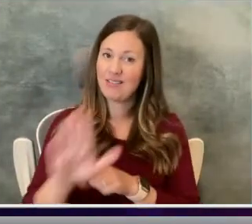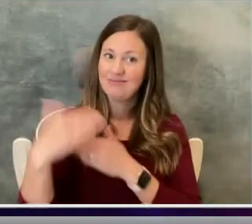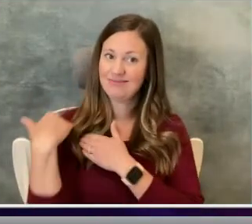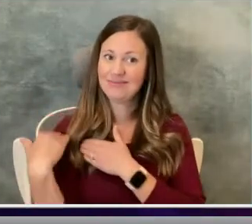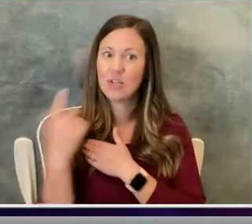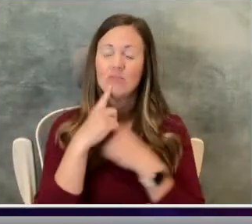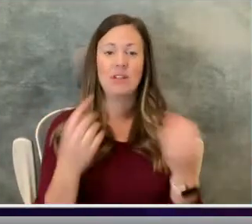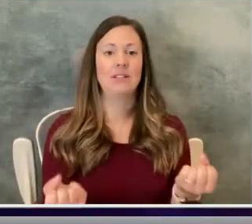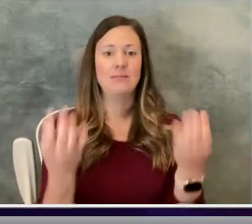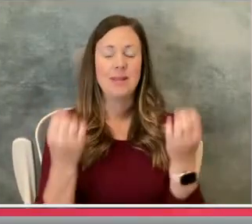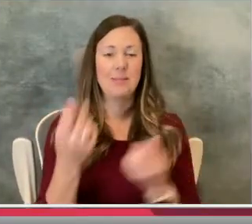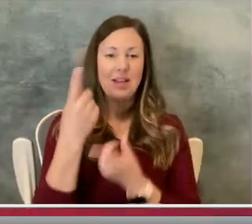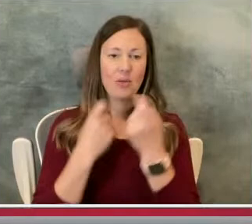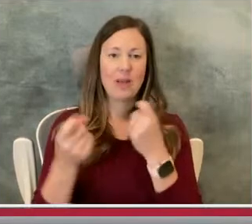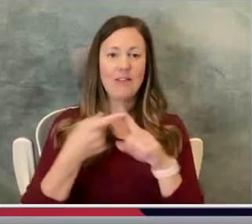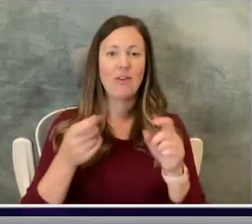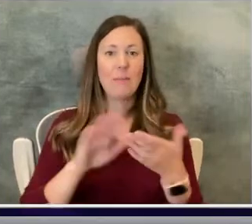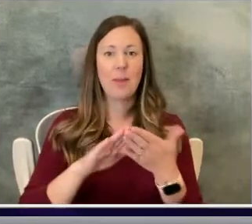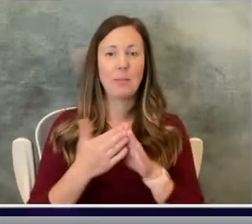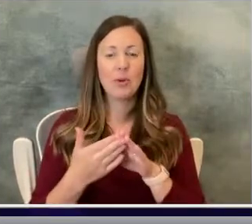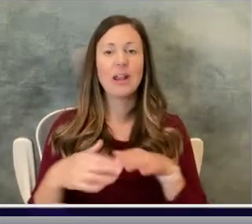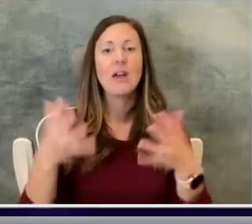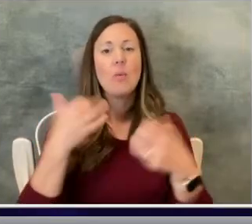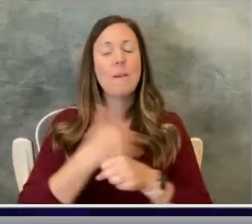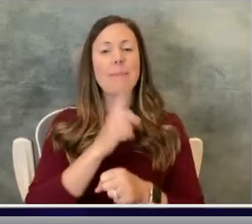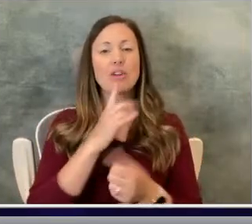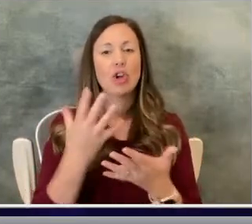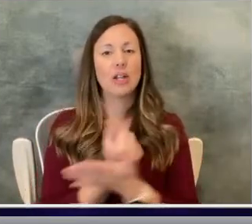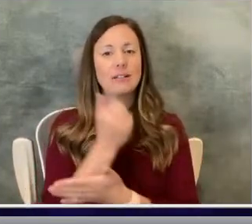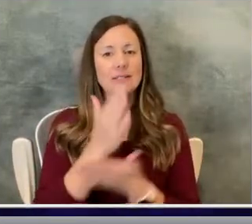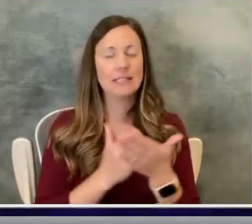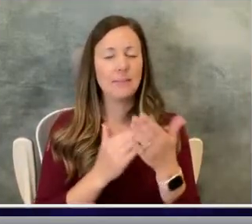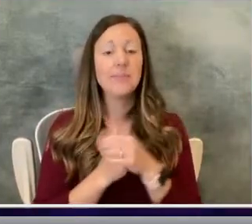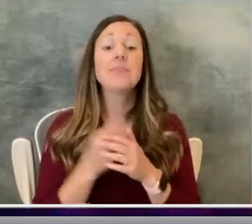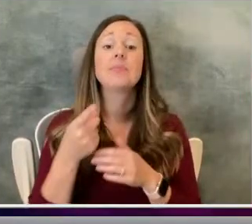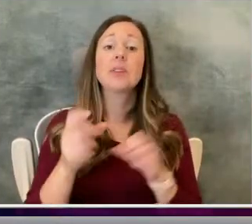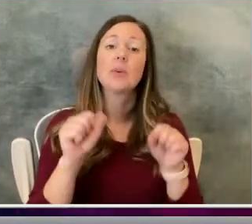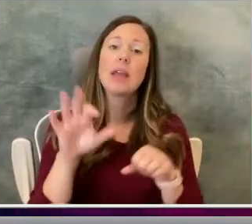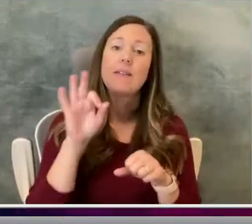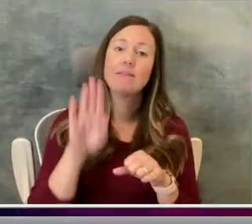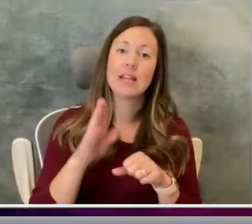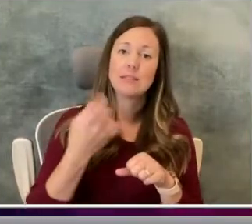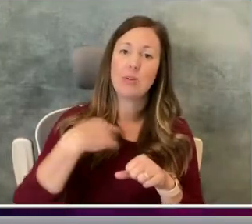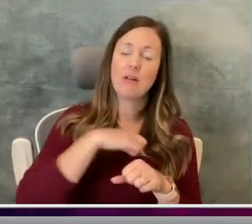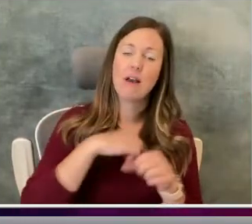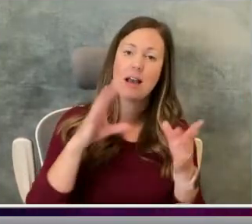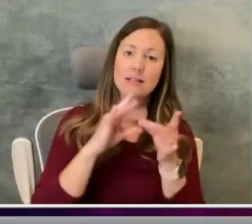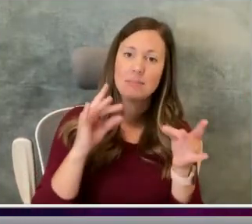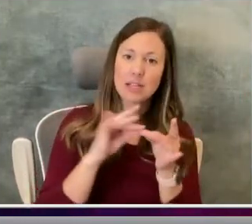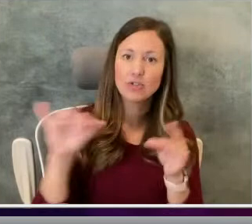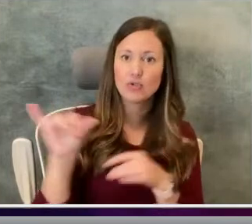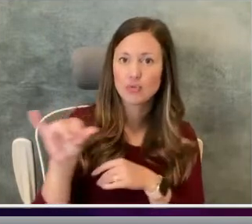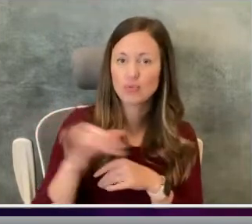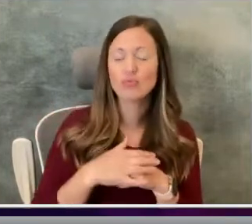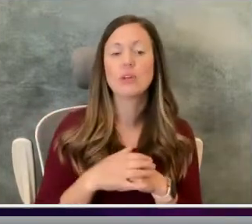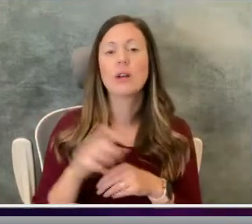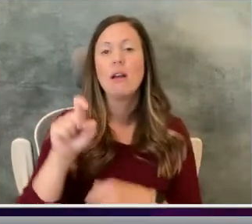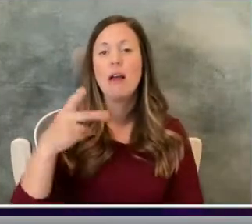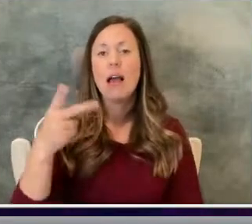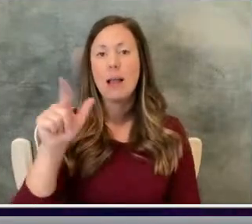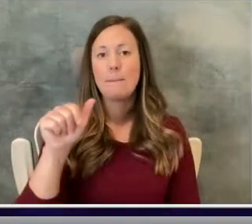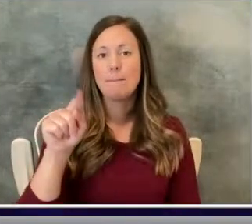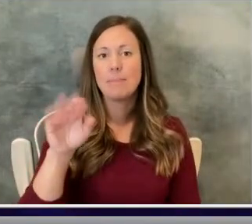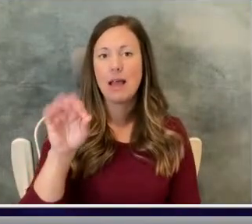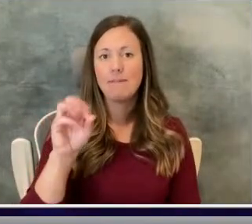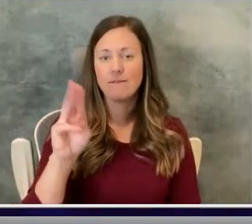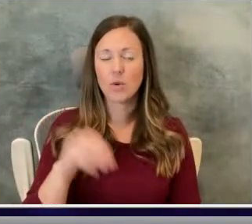our community, and I want to get to some of those. And remember, you can Facebook us, send us messages on the X platform, email us. Jean wrote in. Jean wants